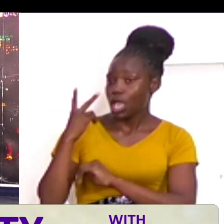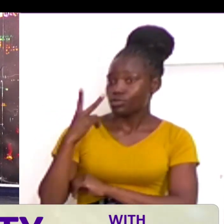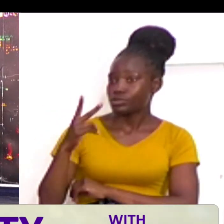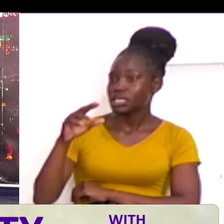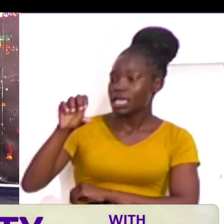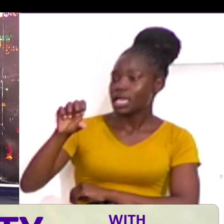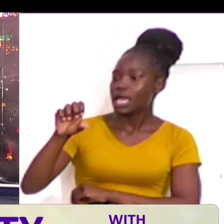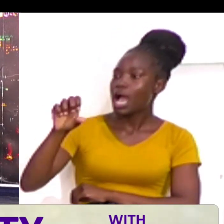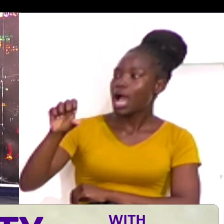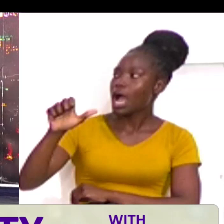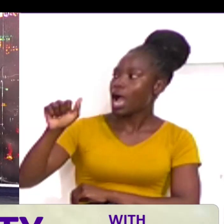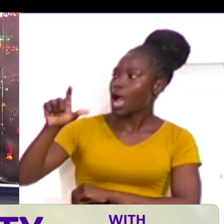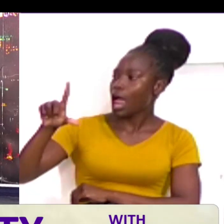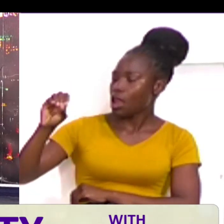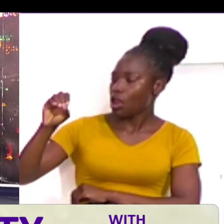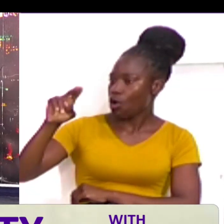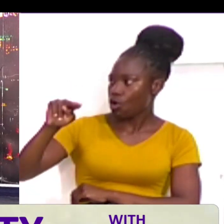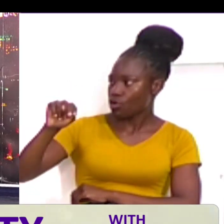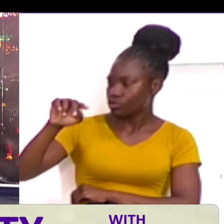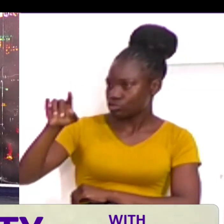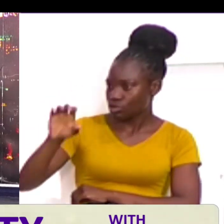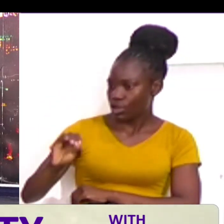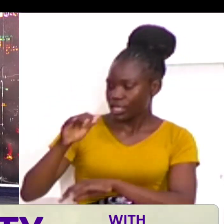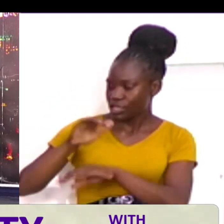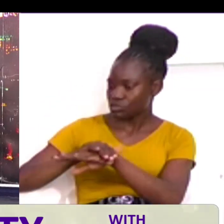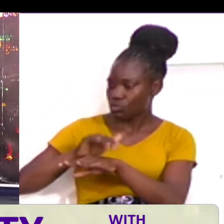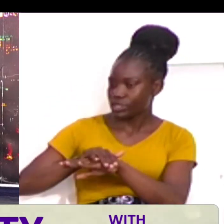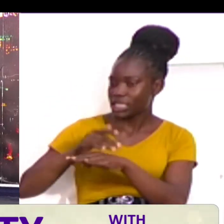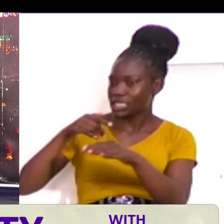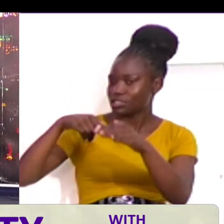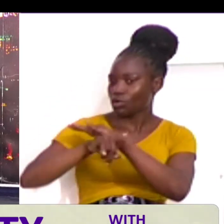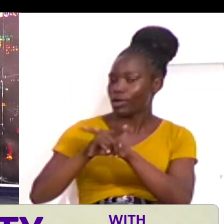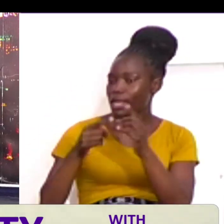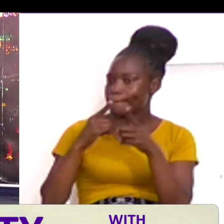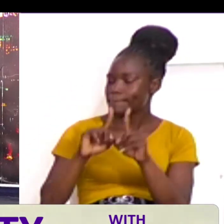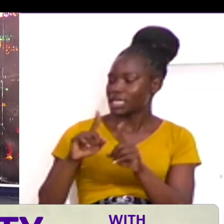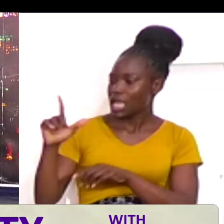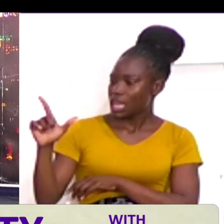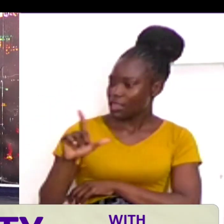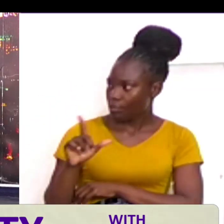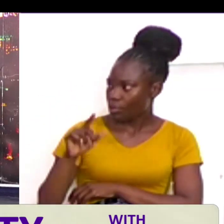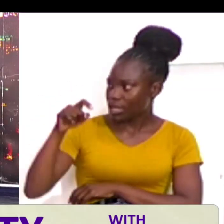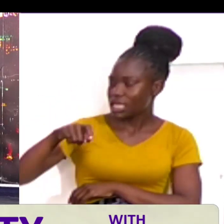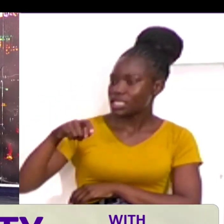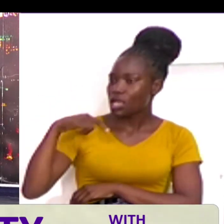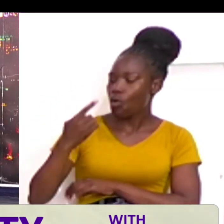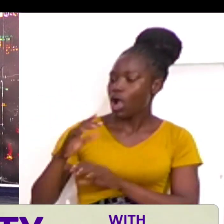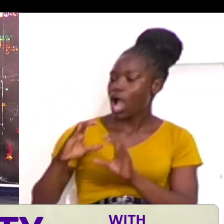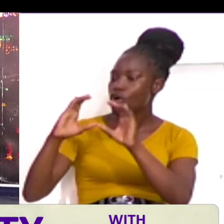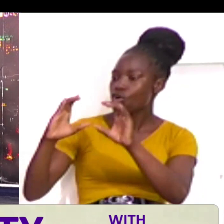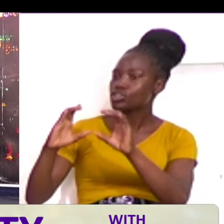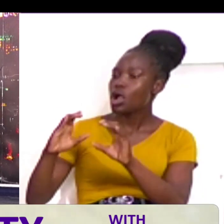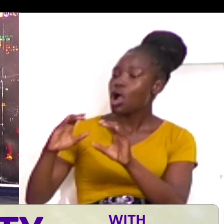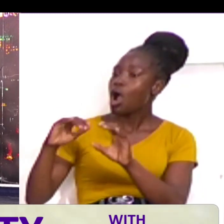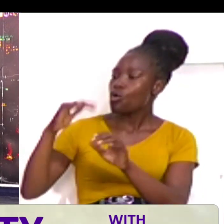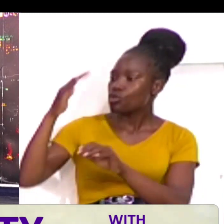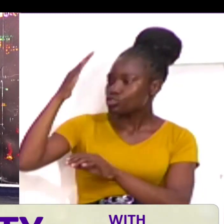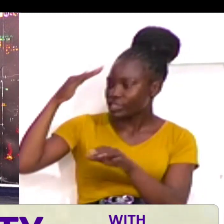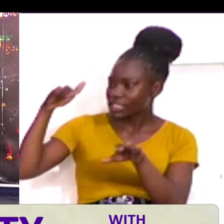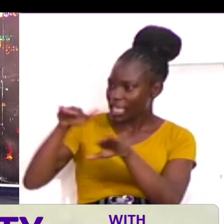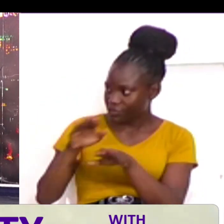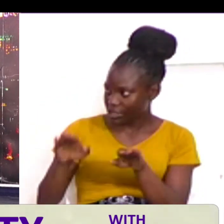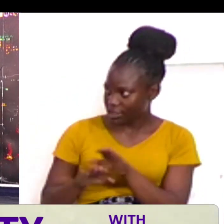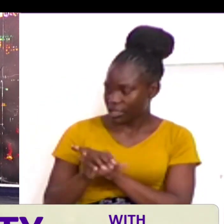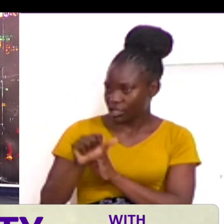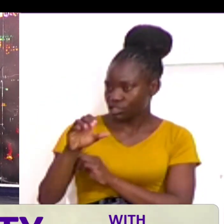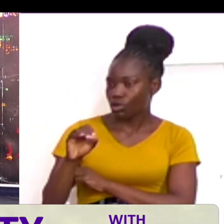Xabi Alonso is good in attacking football, but Liverpool requires a coach who is all round. All round, yeah.